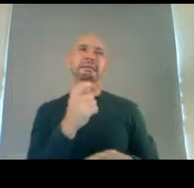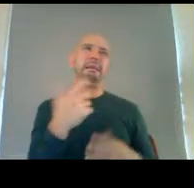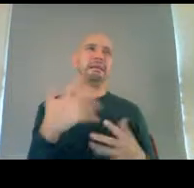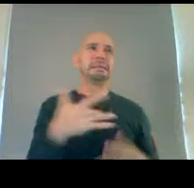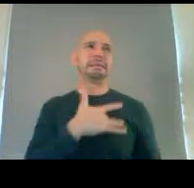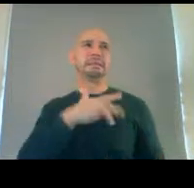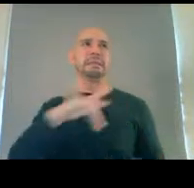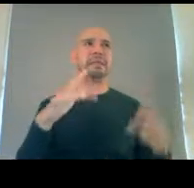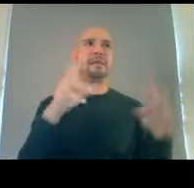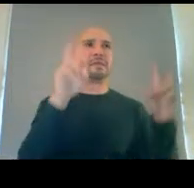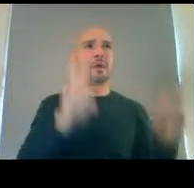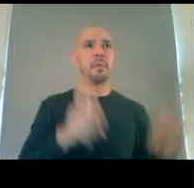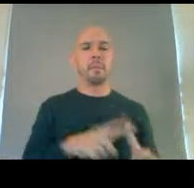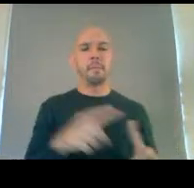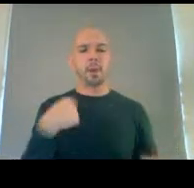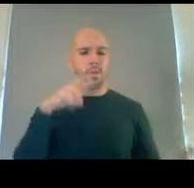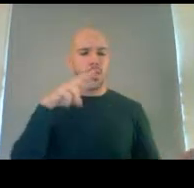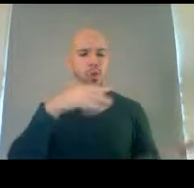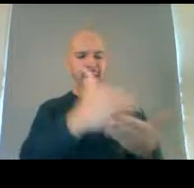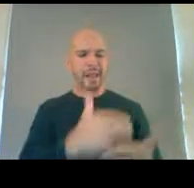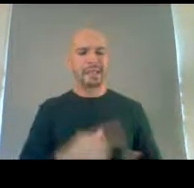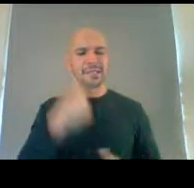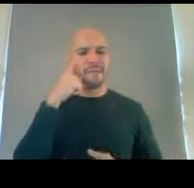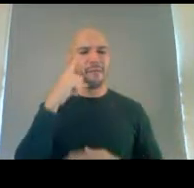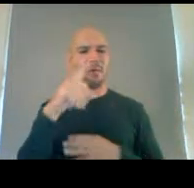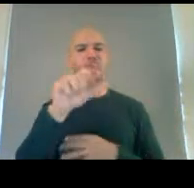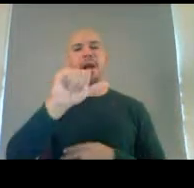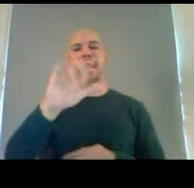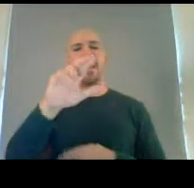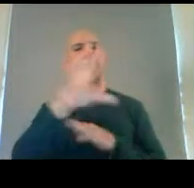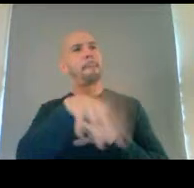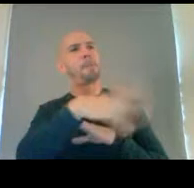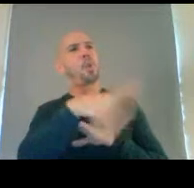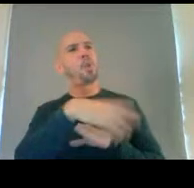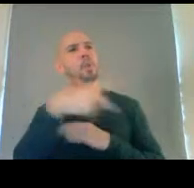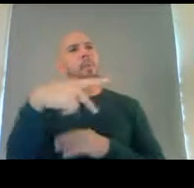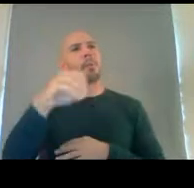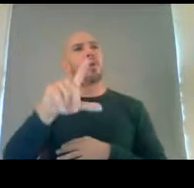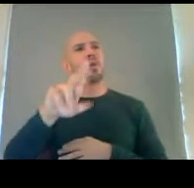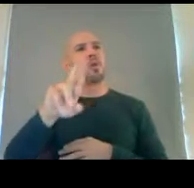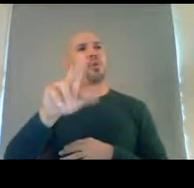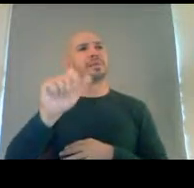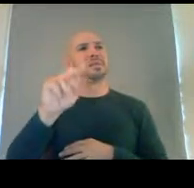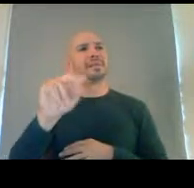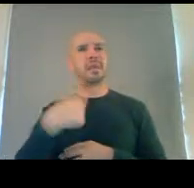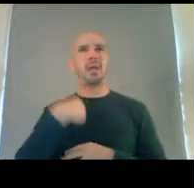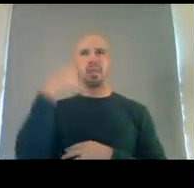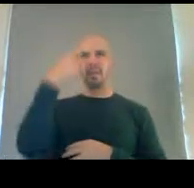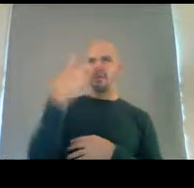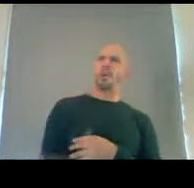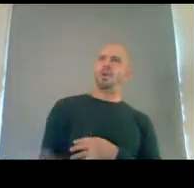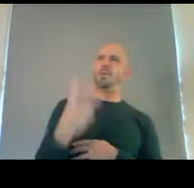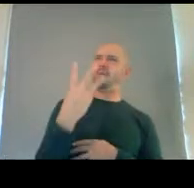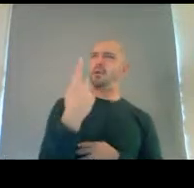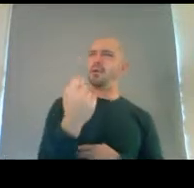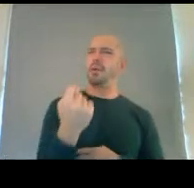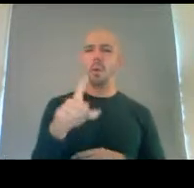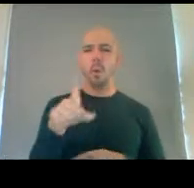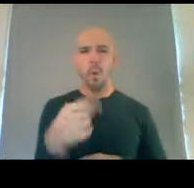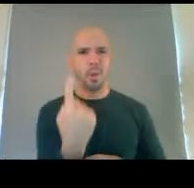pollutants in the performance metrics page i'm like wait a minute there's only one greenhouse gas listed there